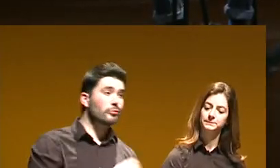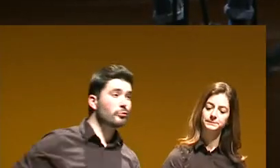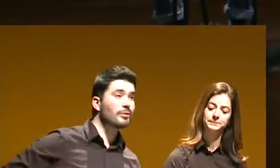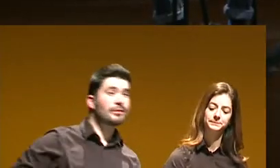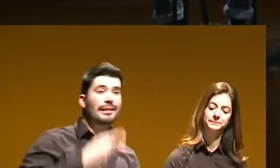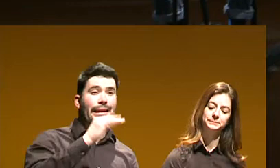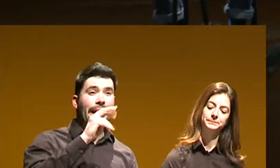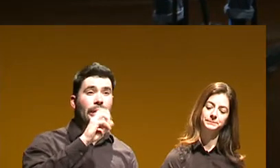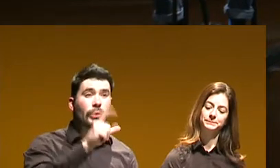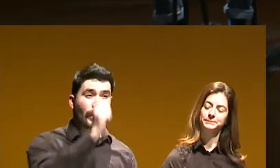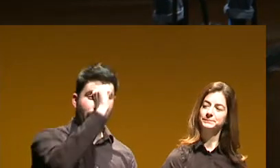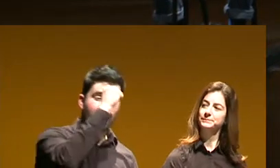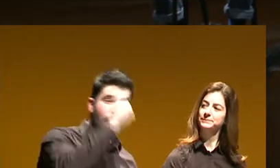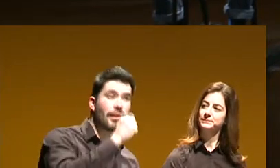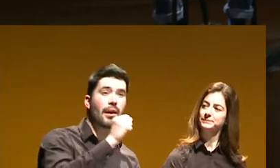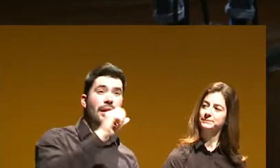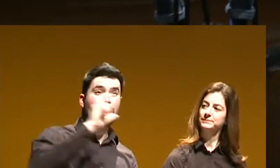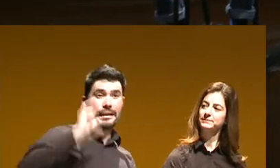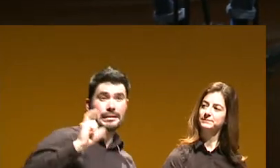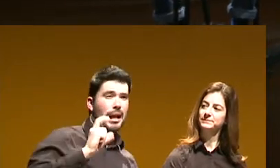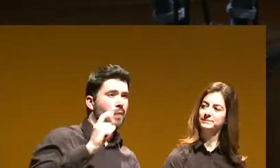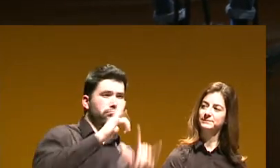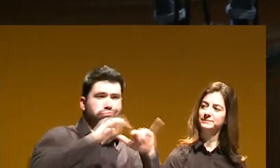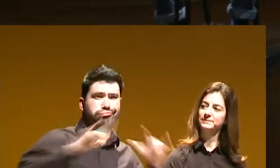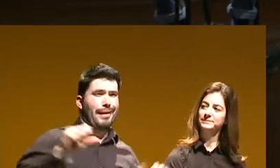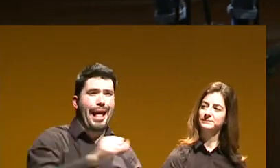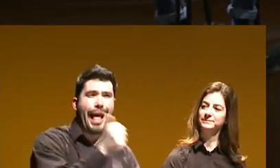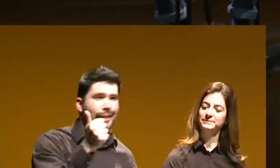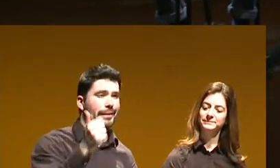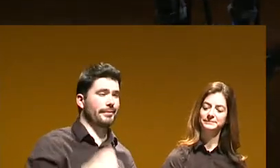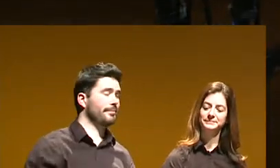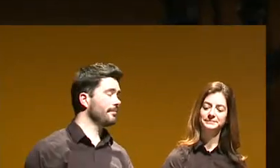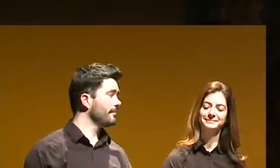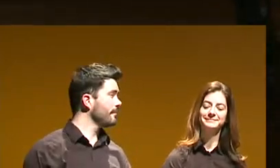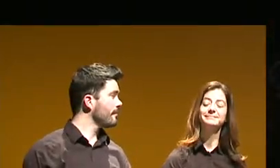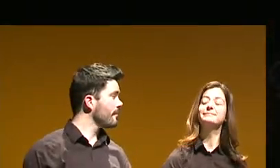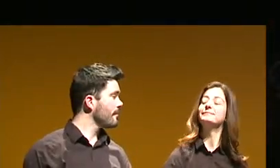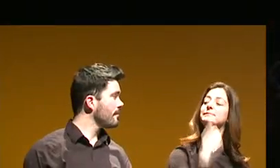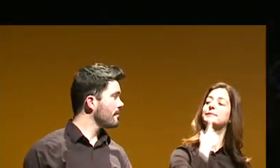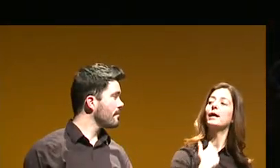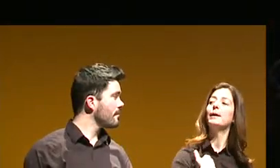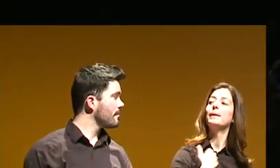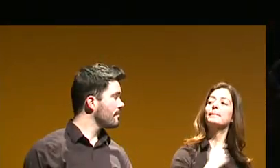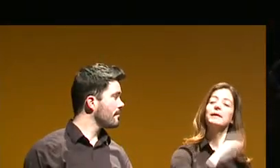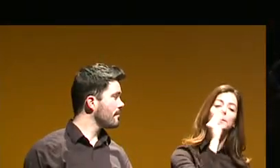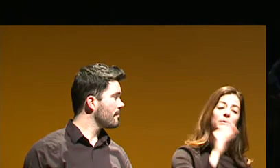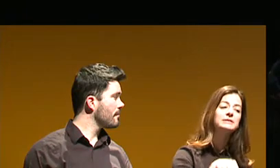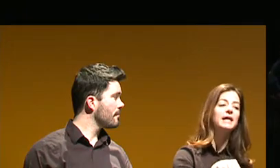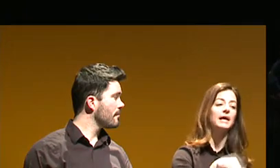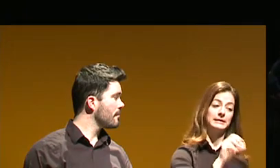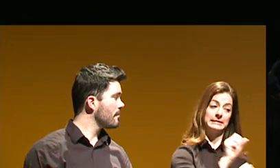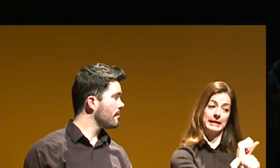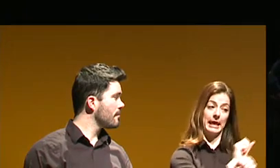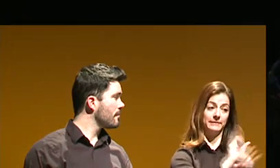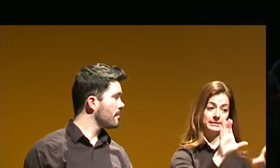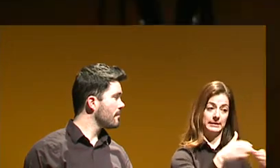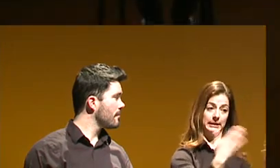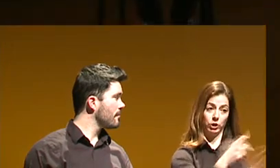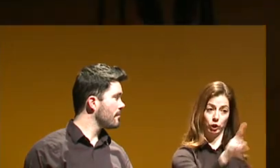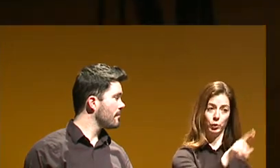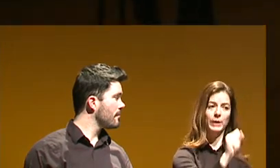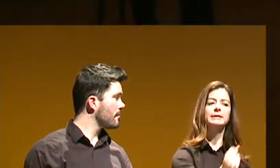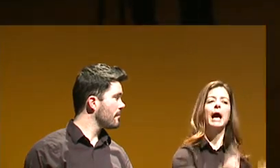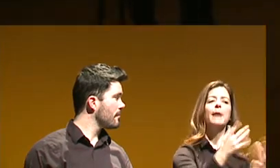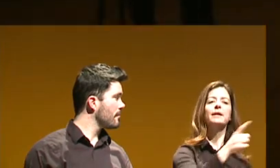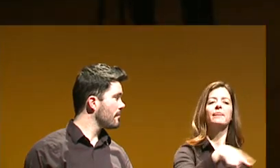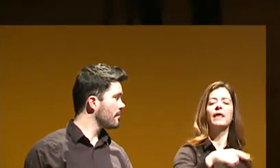Hindus, Mohammedan, and infidels of every denomination. What percentage of the slave population in the U.S. was